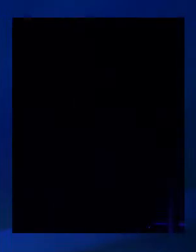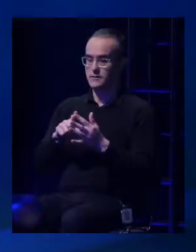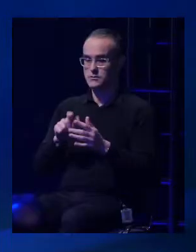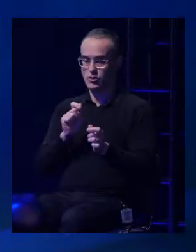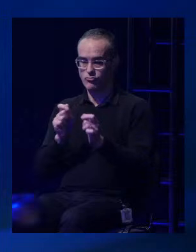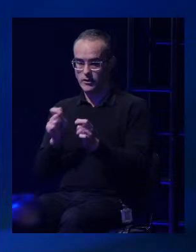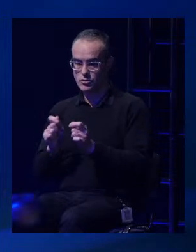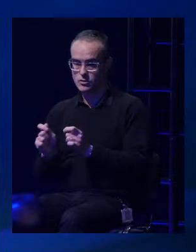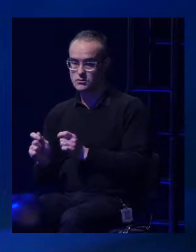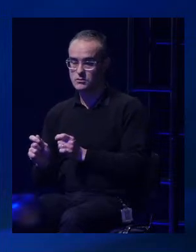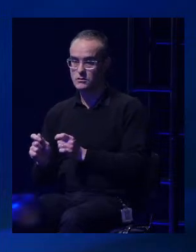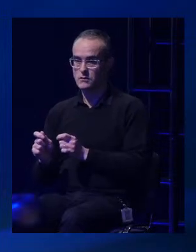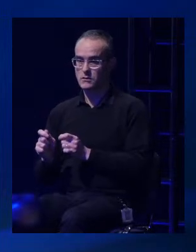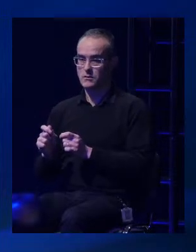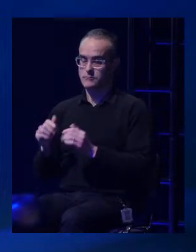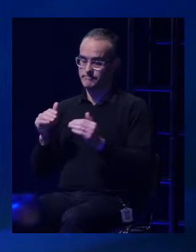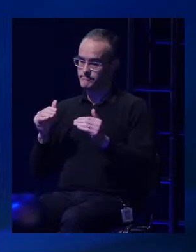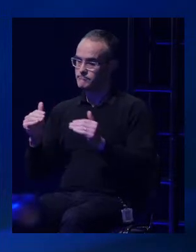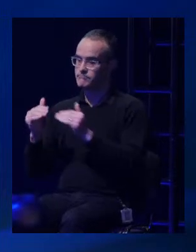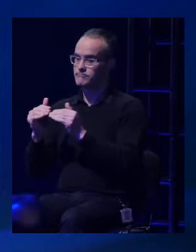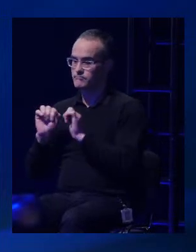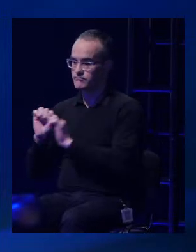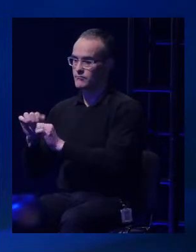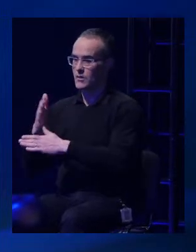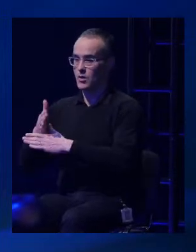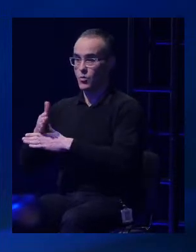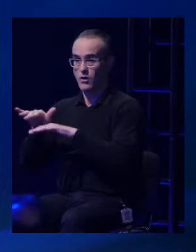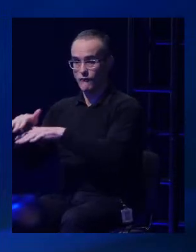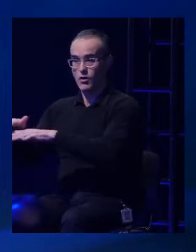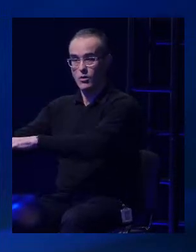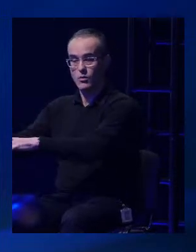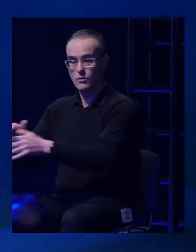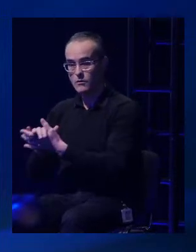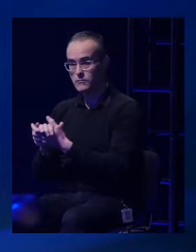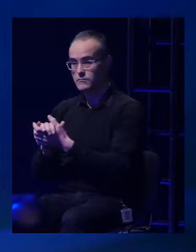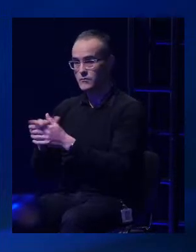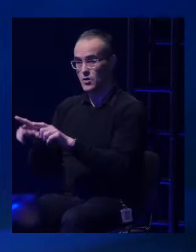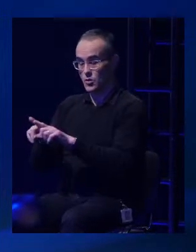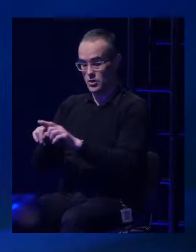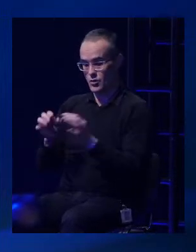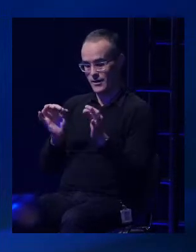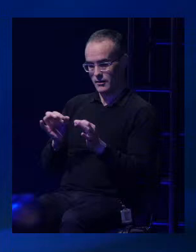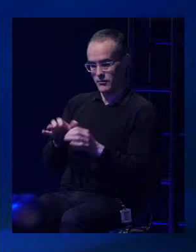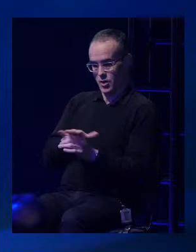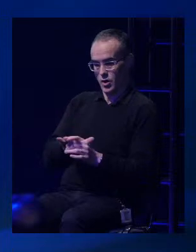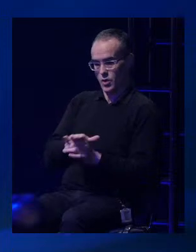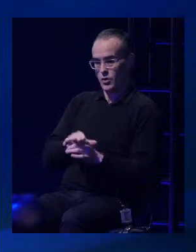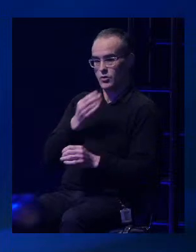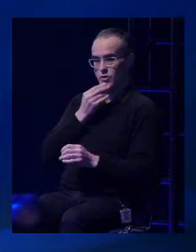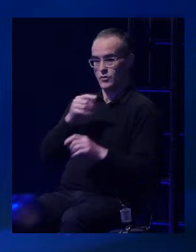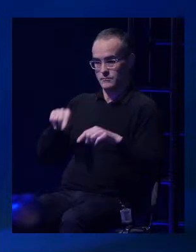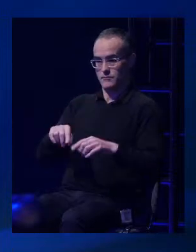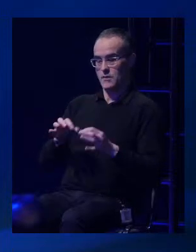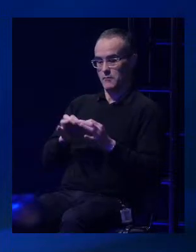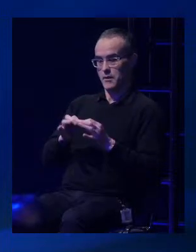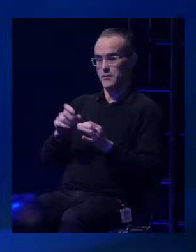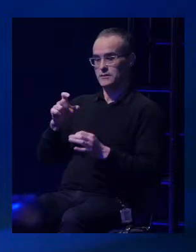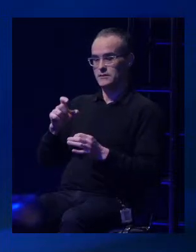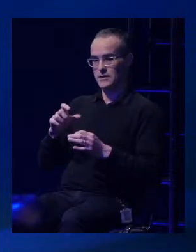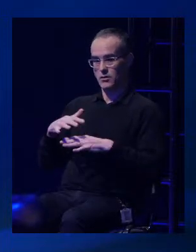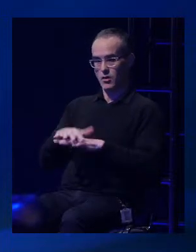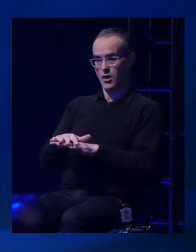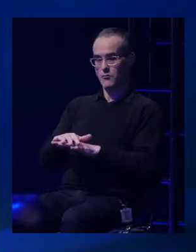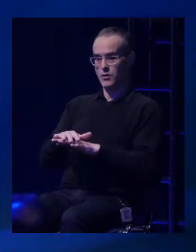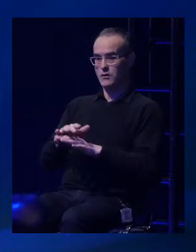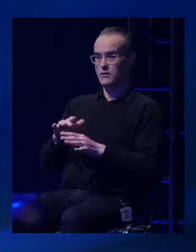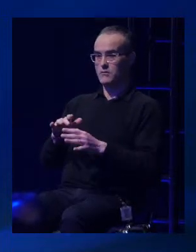to be completely compliant with their workflow, and probably more accurately for local use here, BBC hybrid log gamma LUTs.